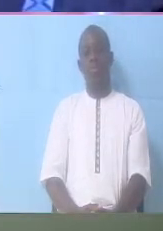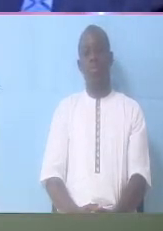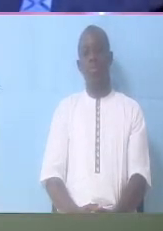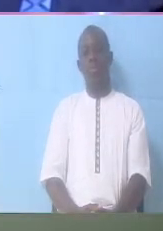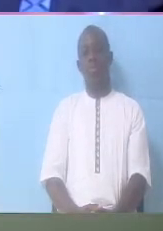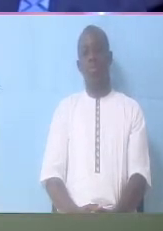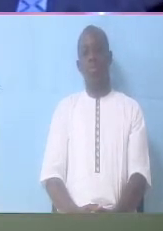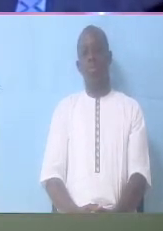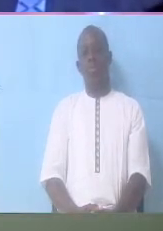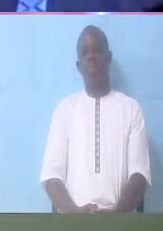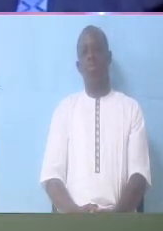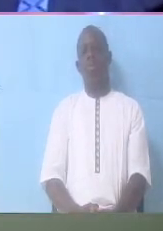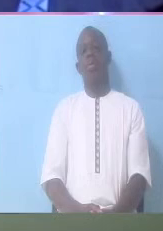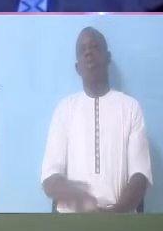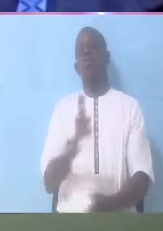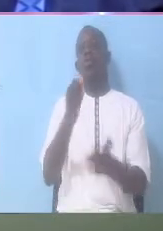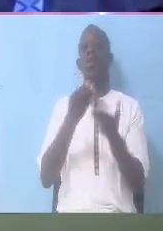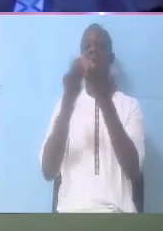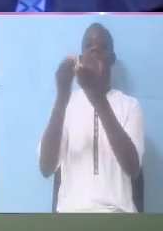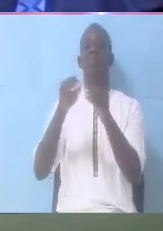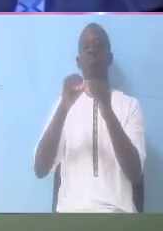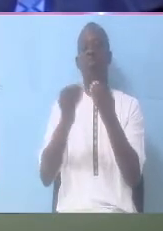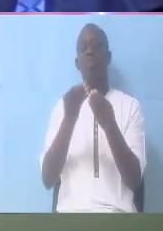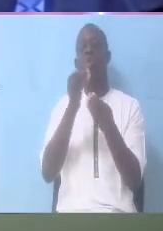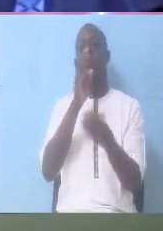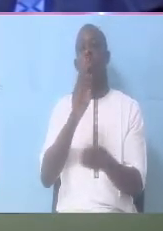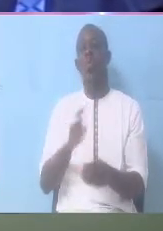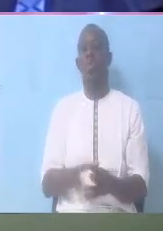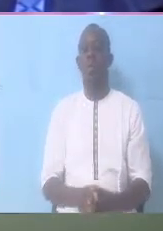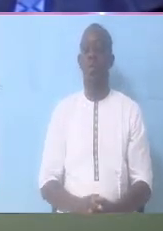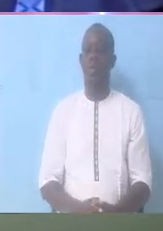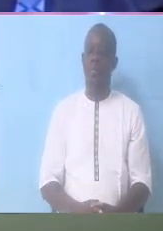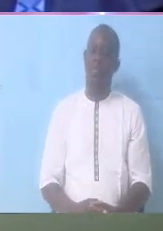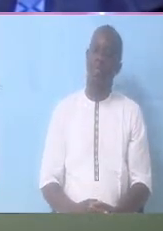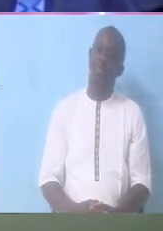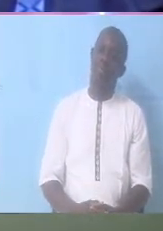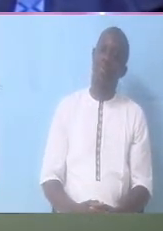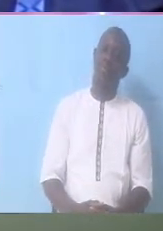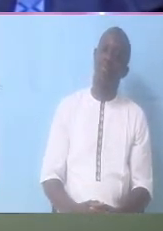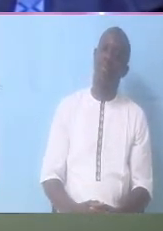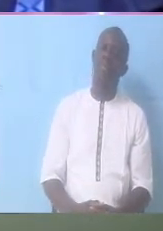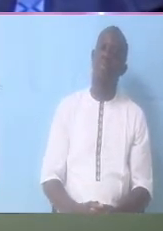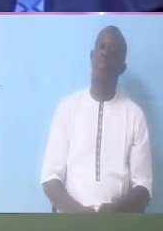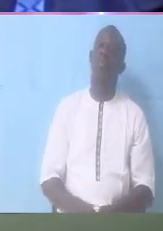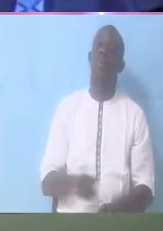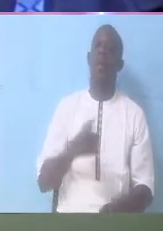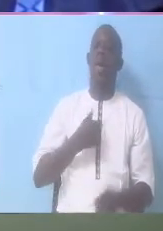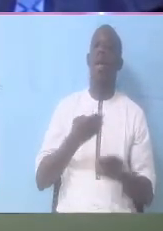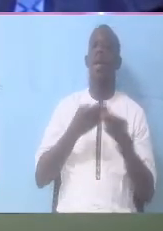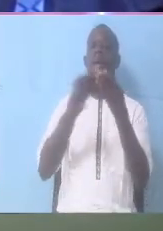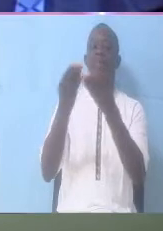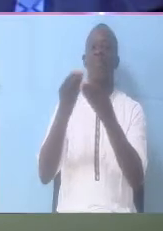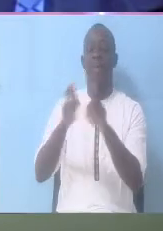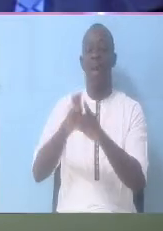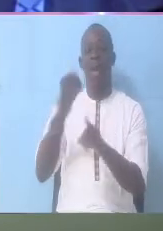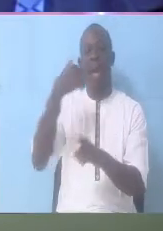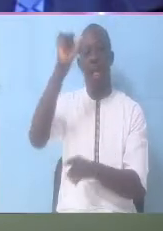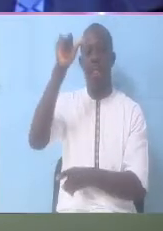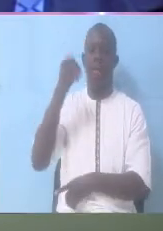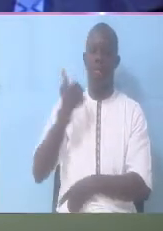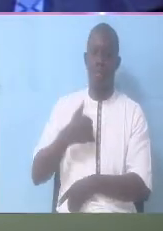on. To who did you take these kola nuts? To the elders before we even released them. They were there